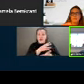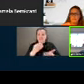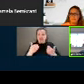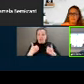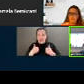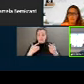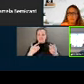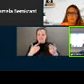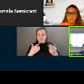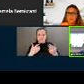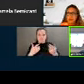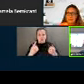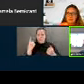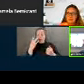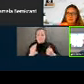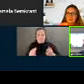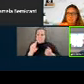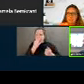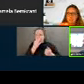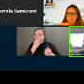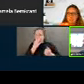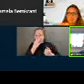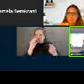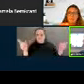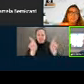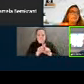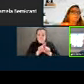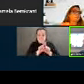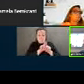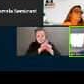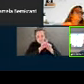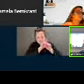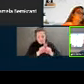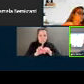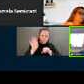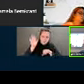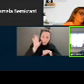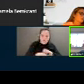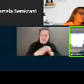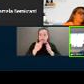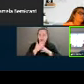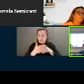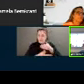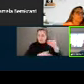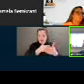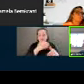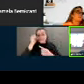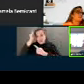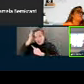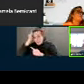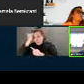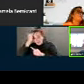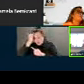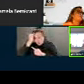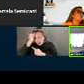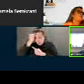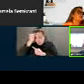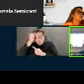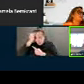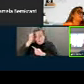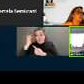one highly trained individual to take them through the process. And in the case of Buffalo, those individuals were